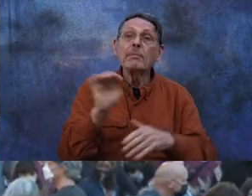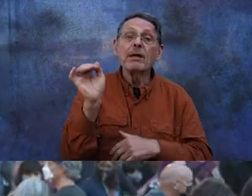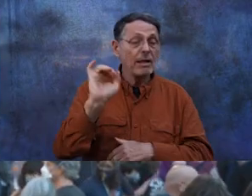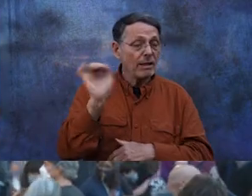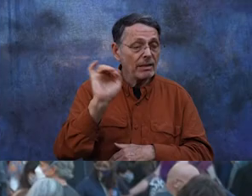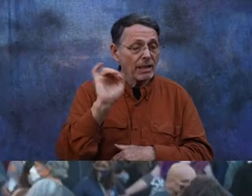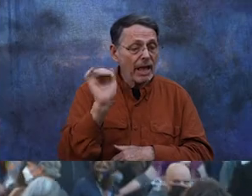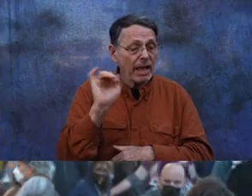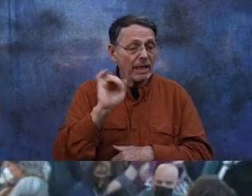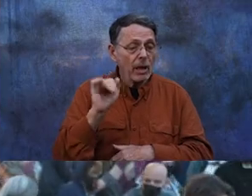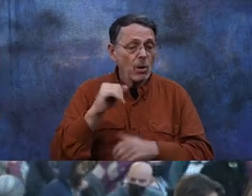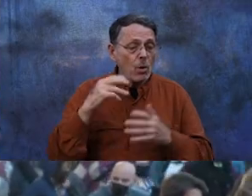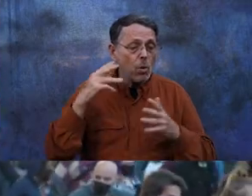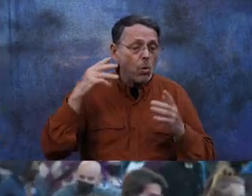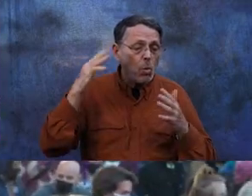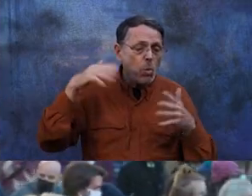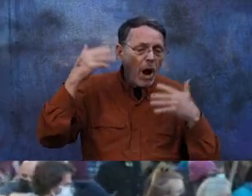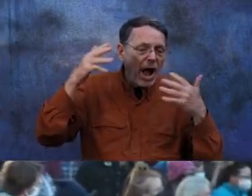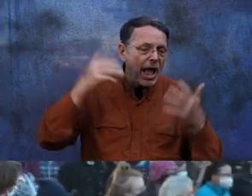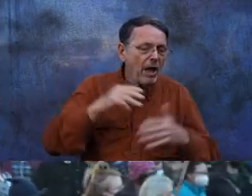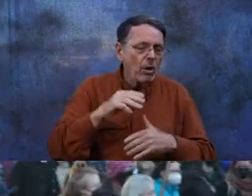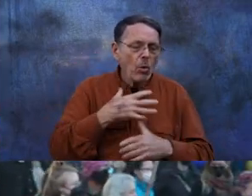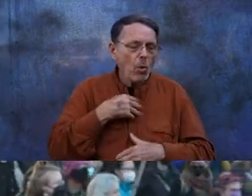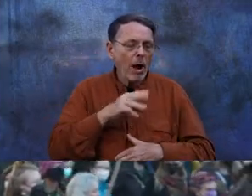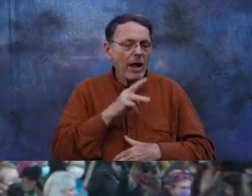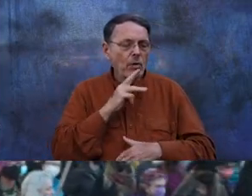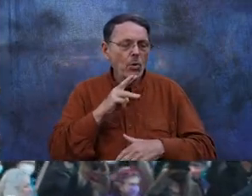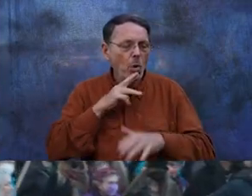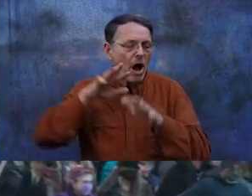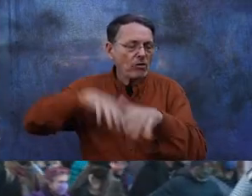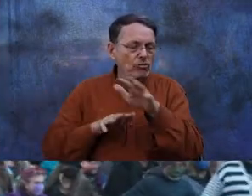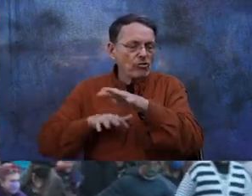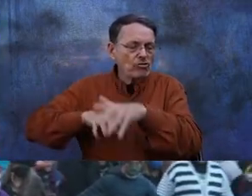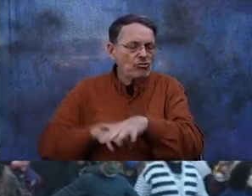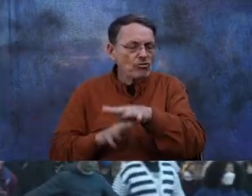stream, like a wild white water river.